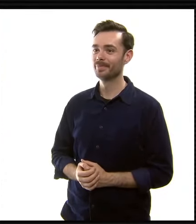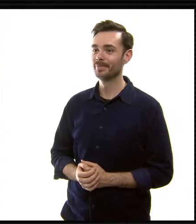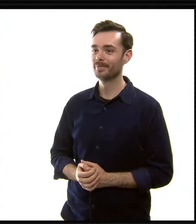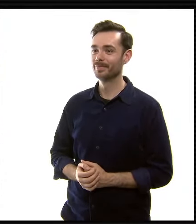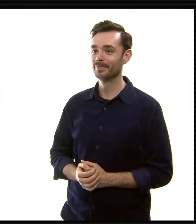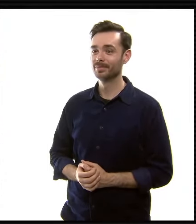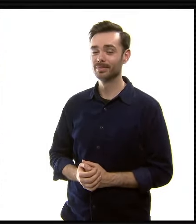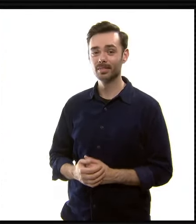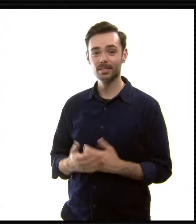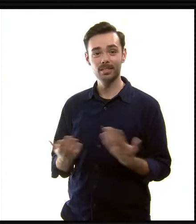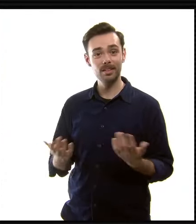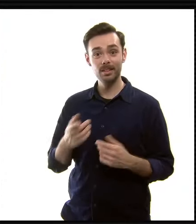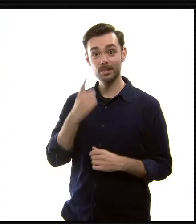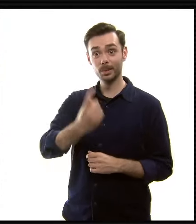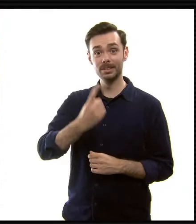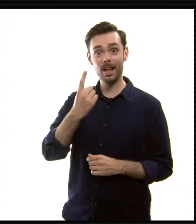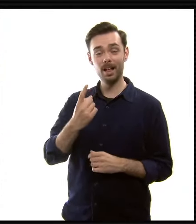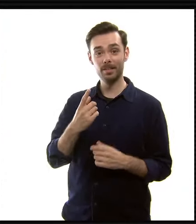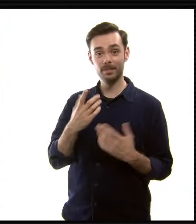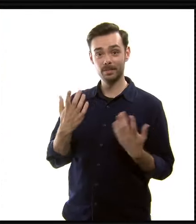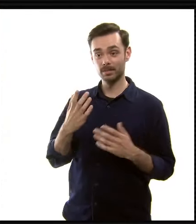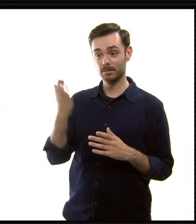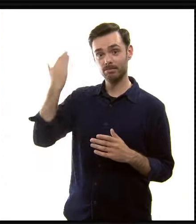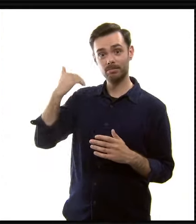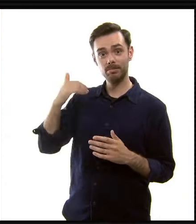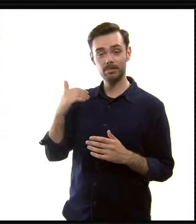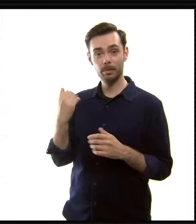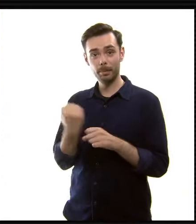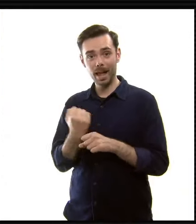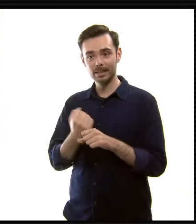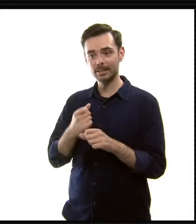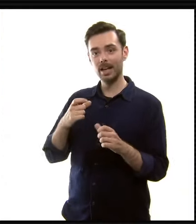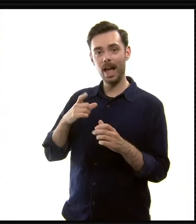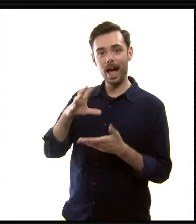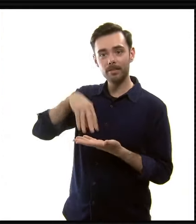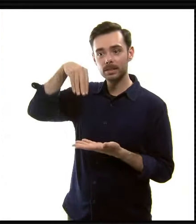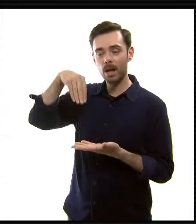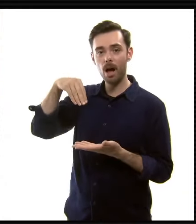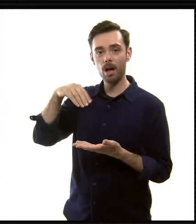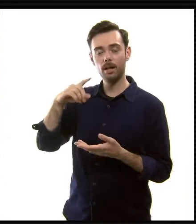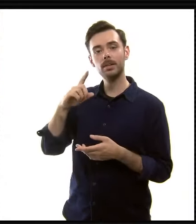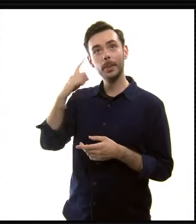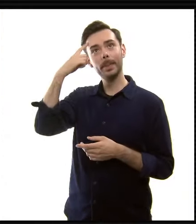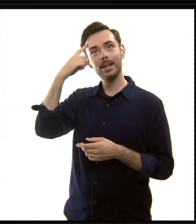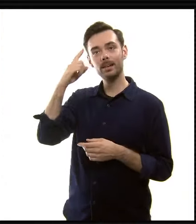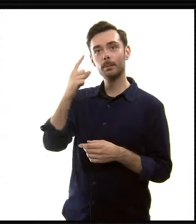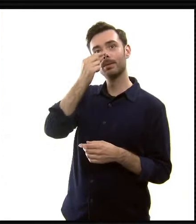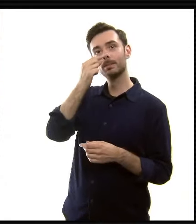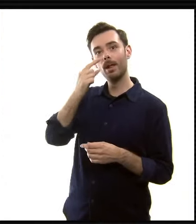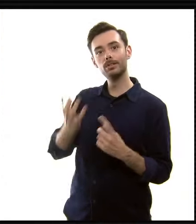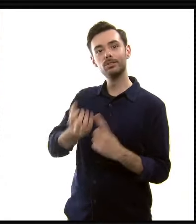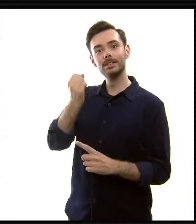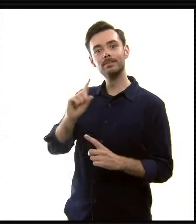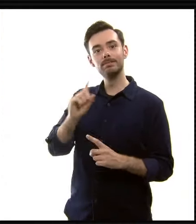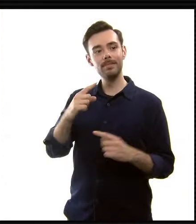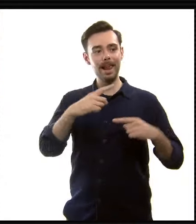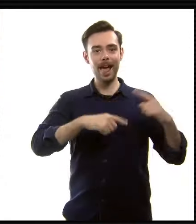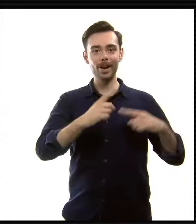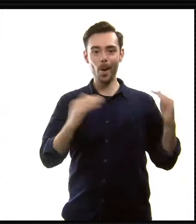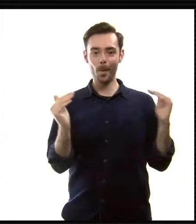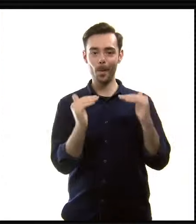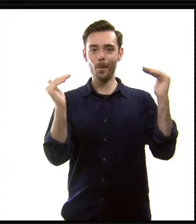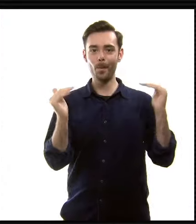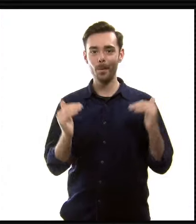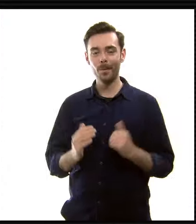huge movie like Avatar could be recreated in humble Lego brick form? You know, for me,